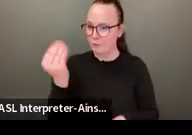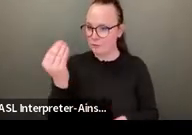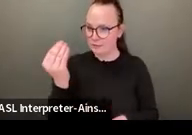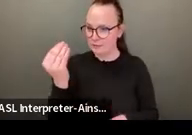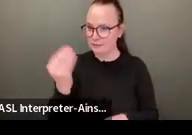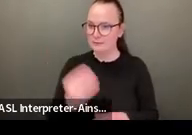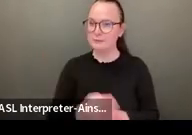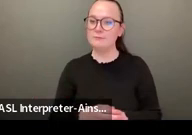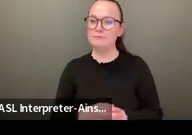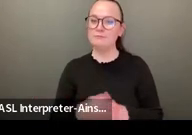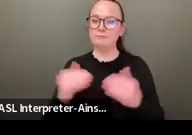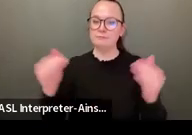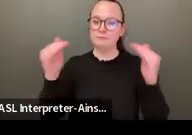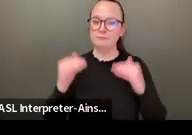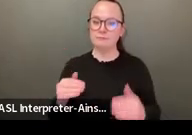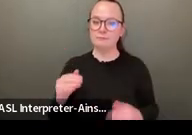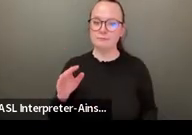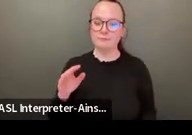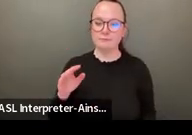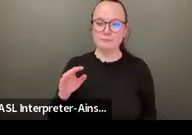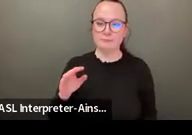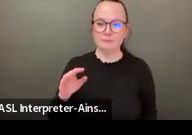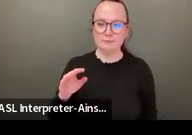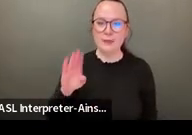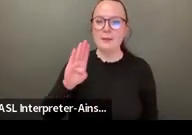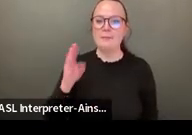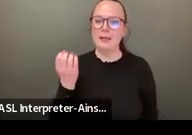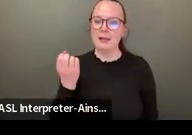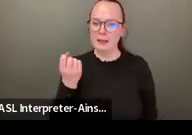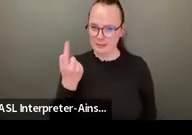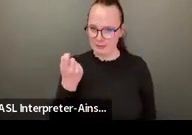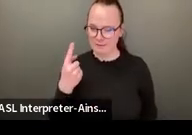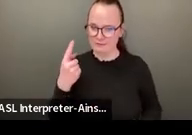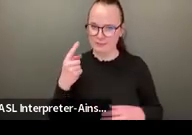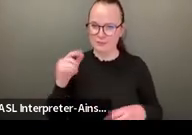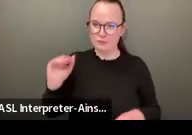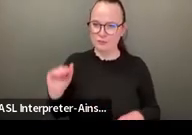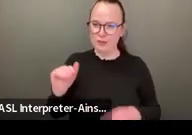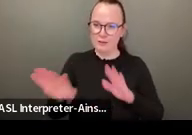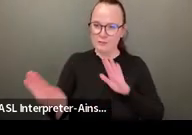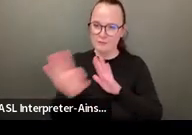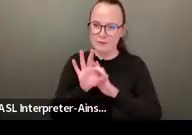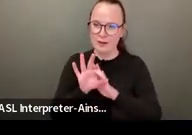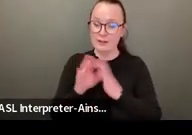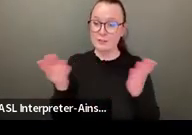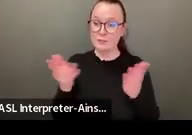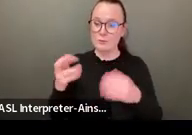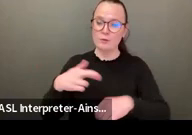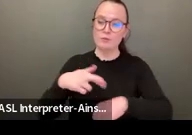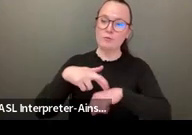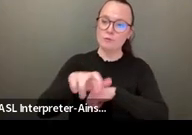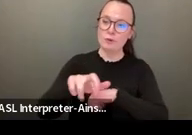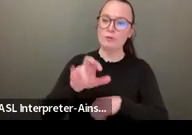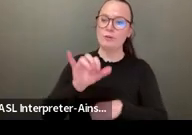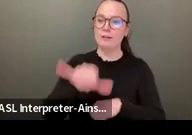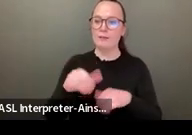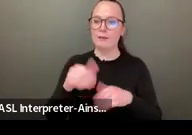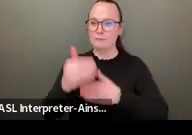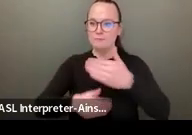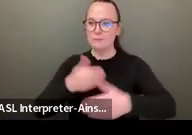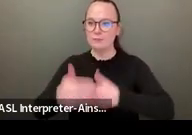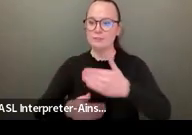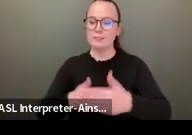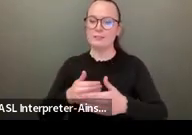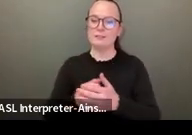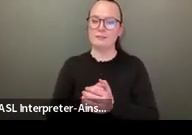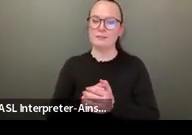then B11 child find is about referral and that process. And so in the